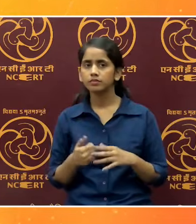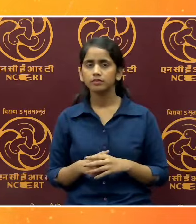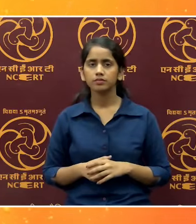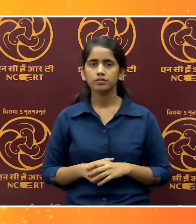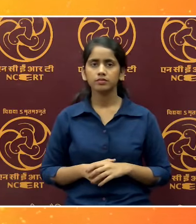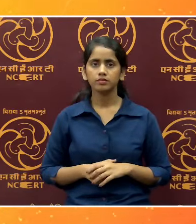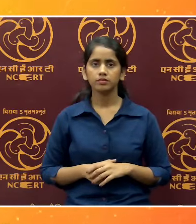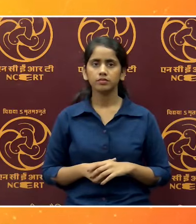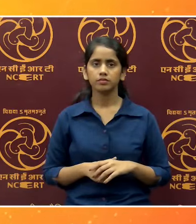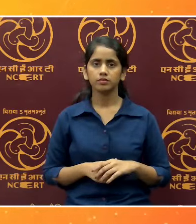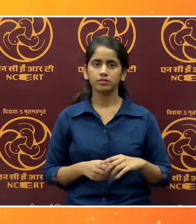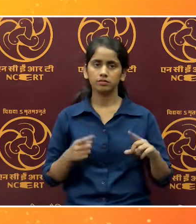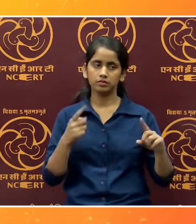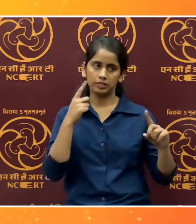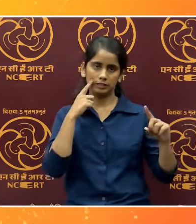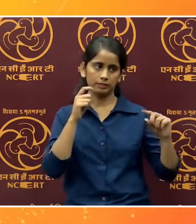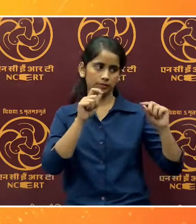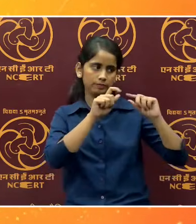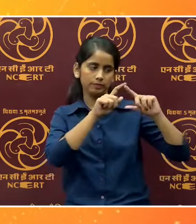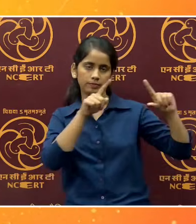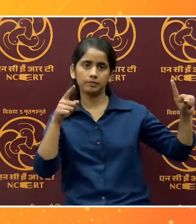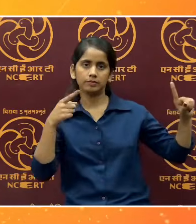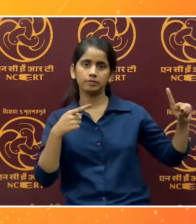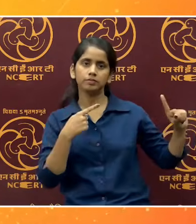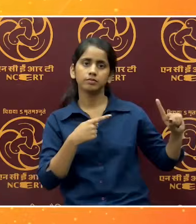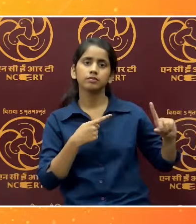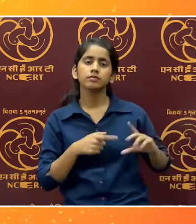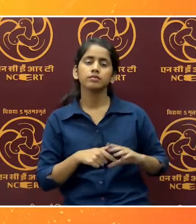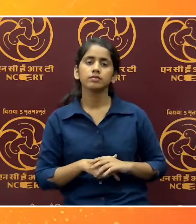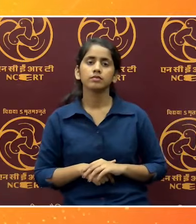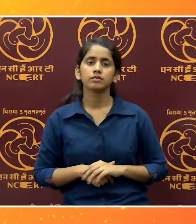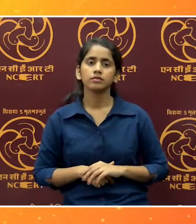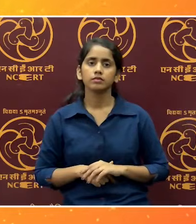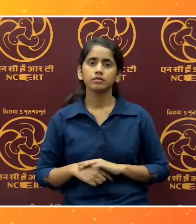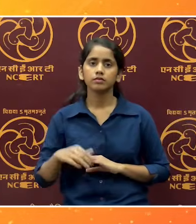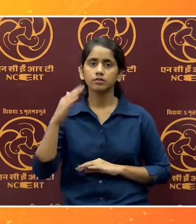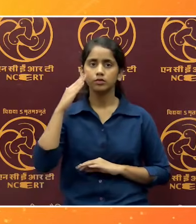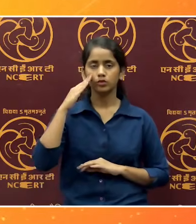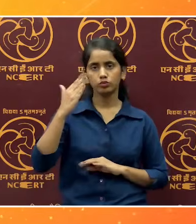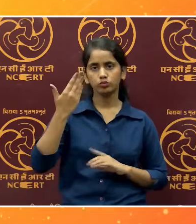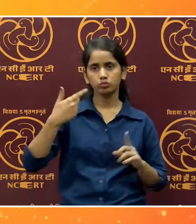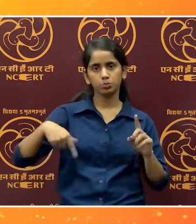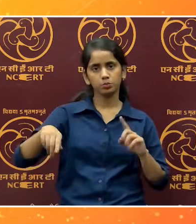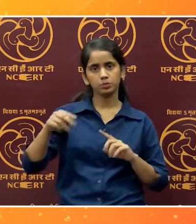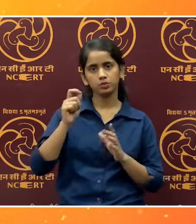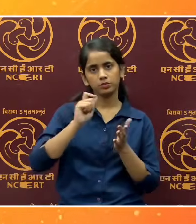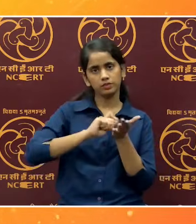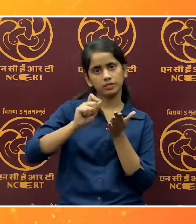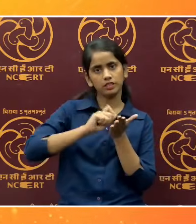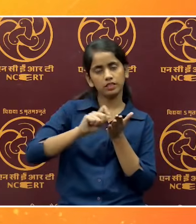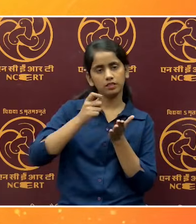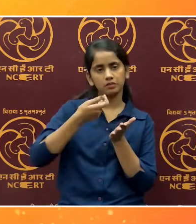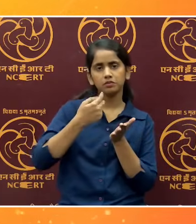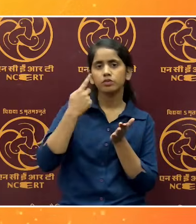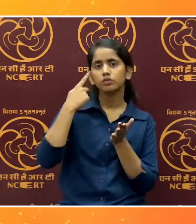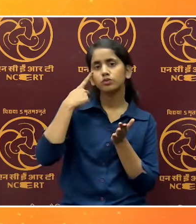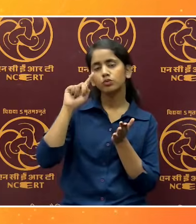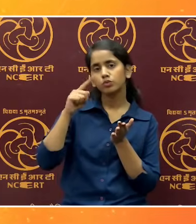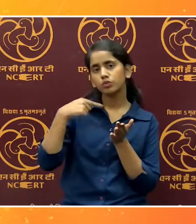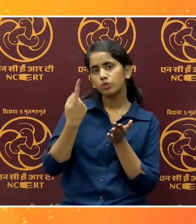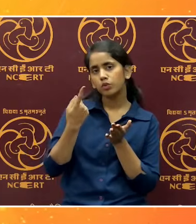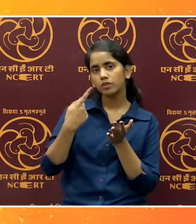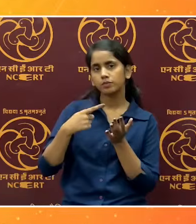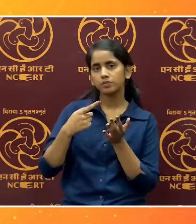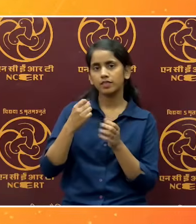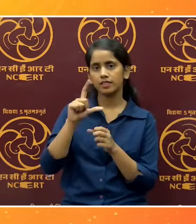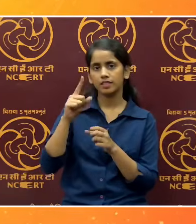from the Hopper, the frog. I just read it out. Dear friend, hello, I am Hopper. I am writing this message to you from my big